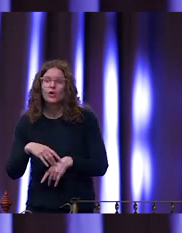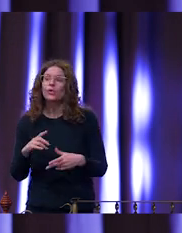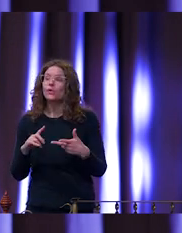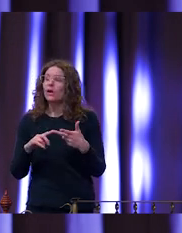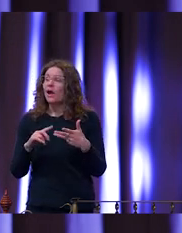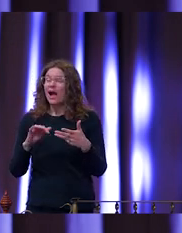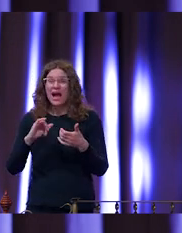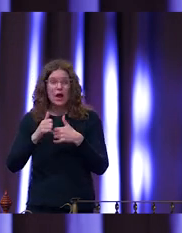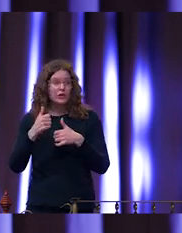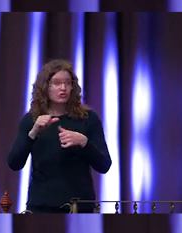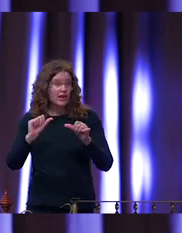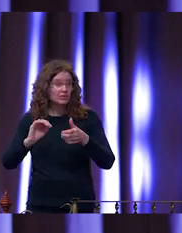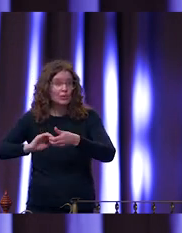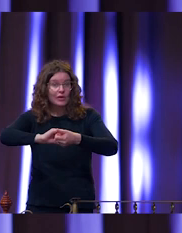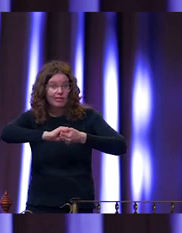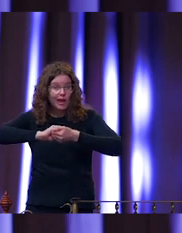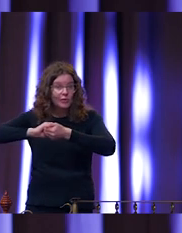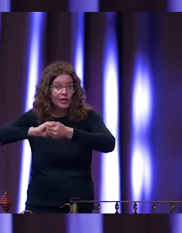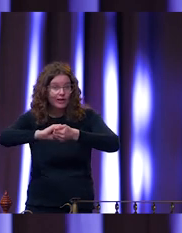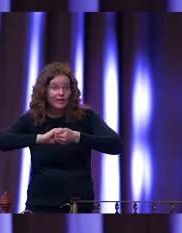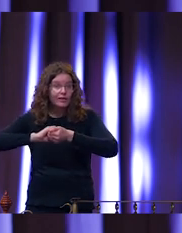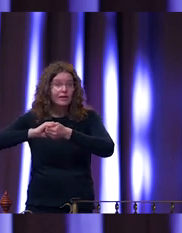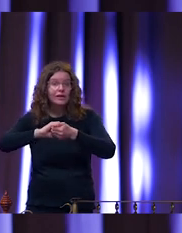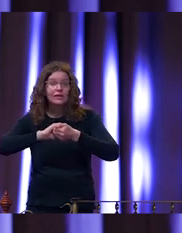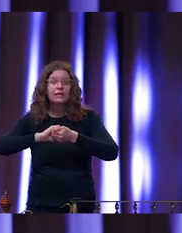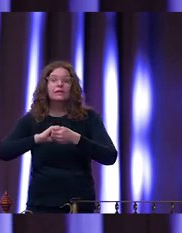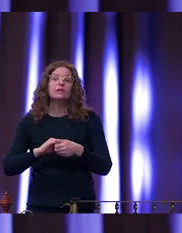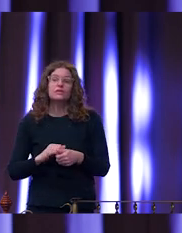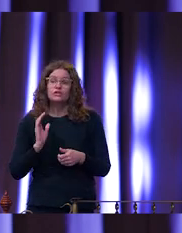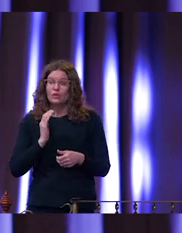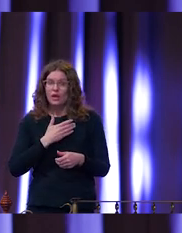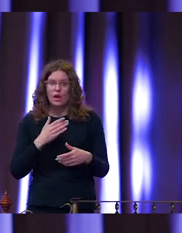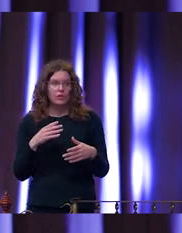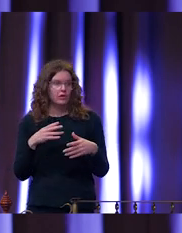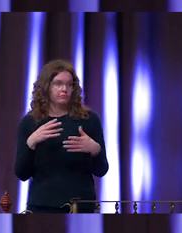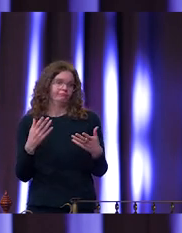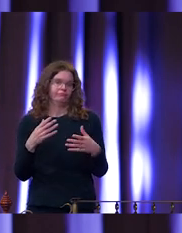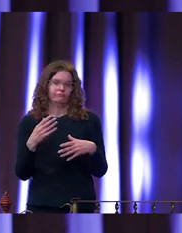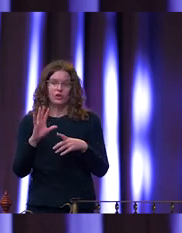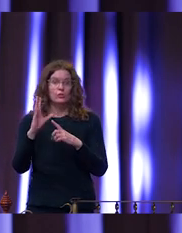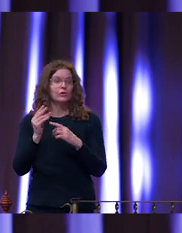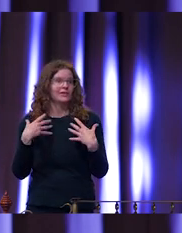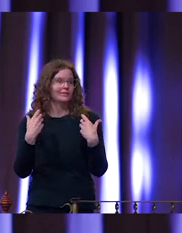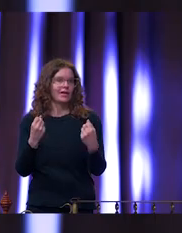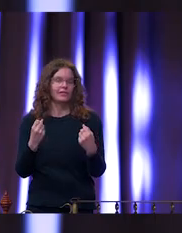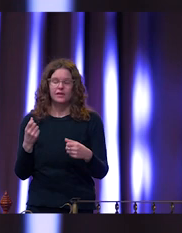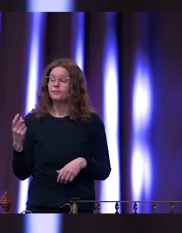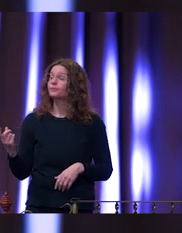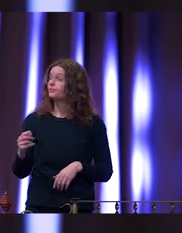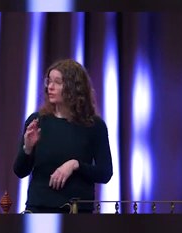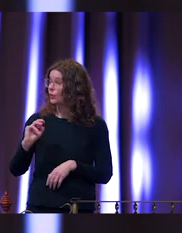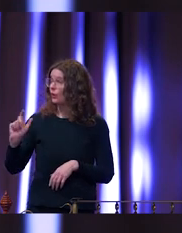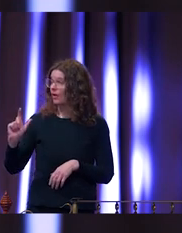with each other in order to keep the ecosystem healthy, things like that. Well, collaboration is at the